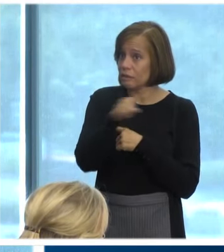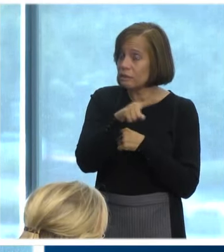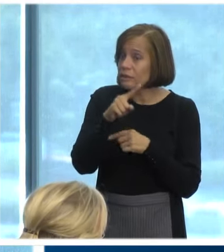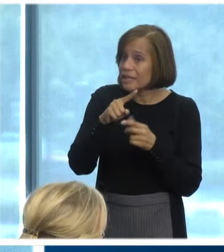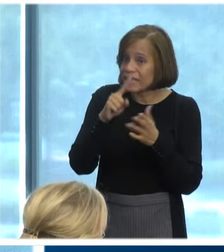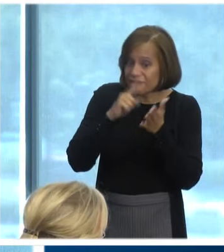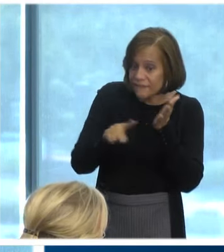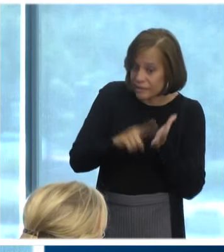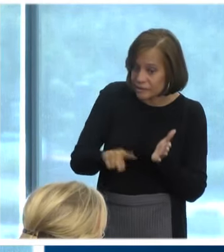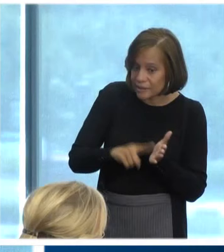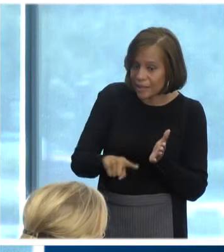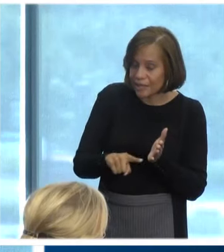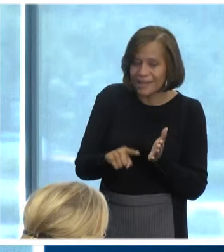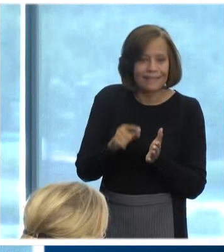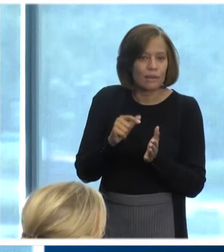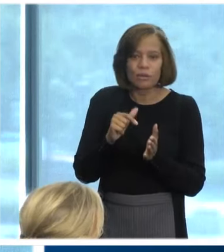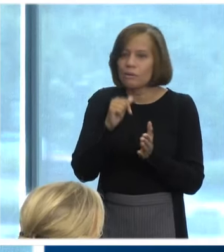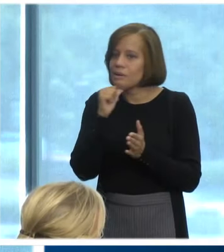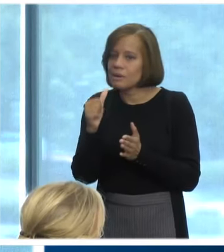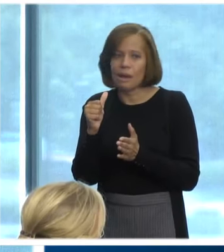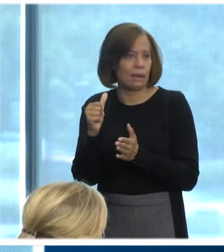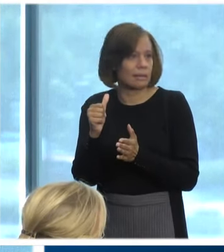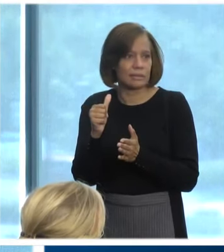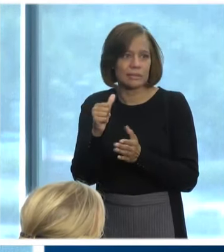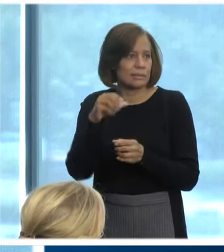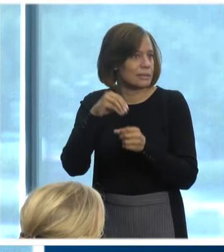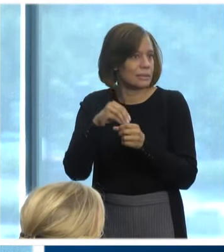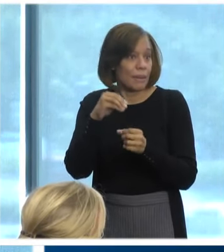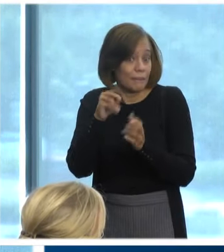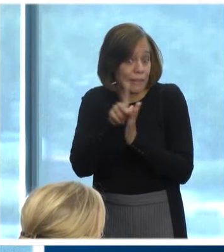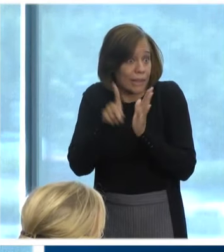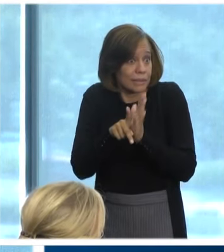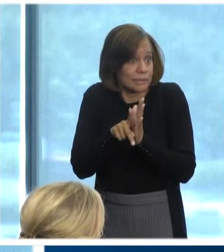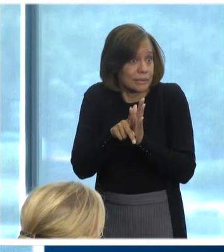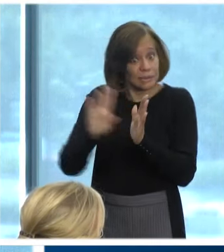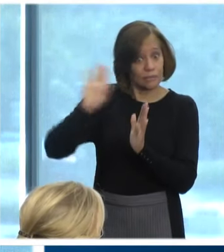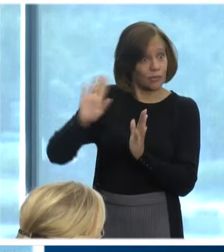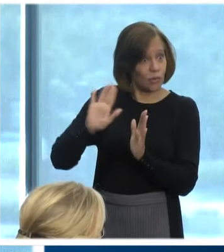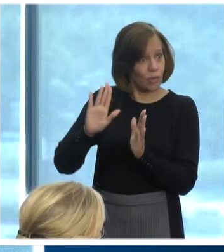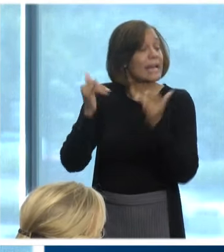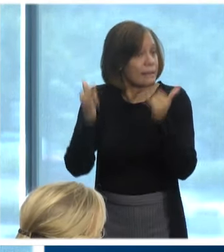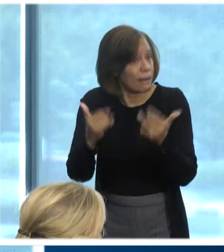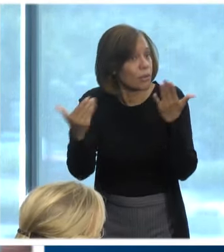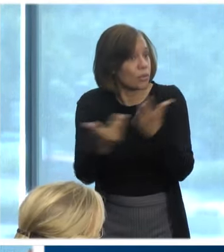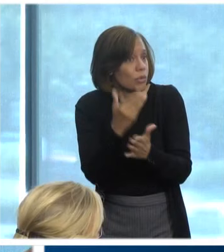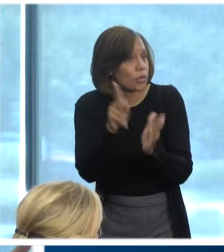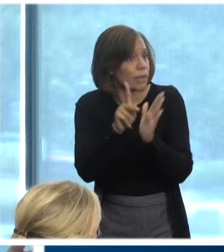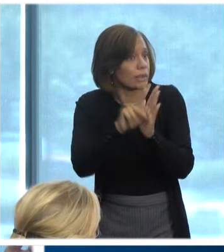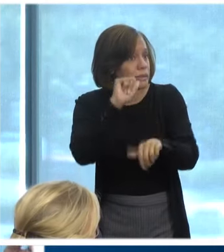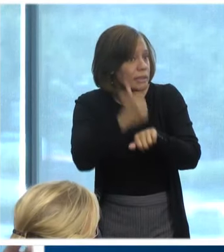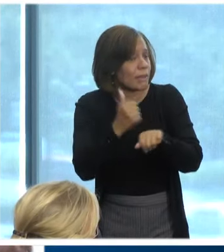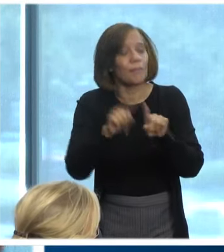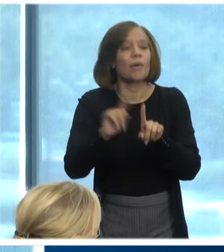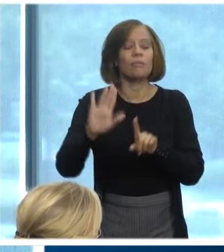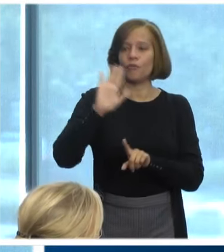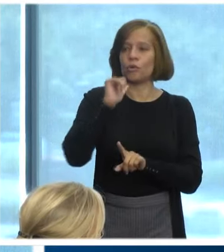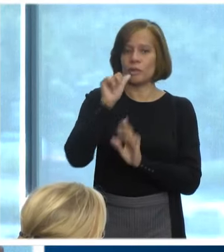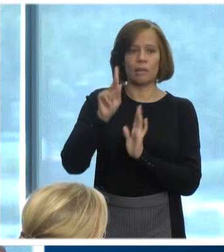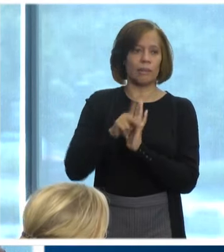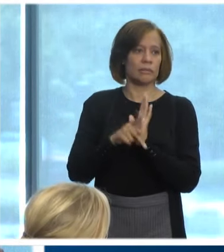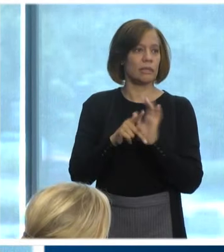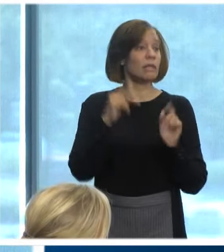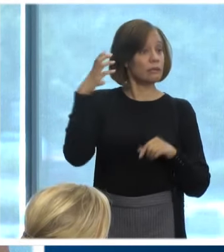be outside of policy today, but were not at the time they took place. And so the chief has a role to play in that, the